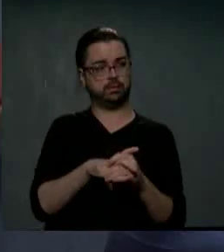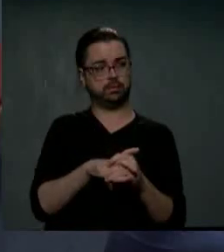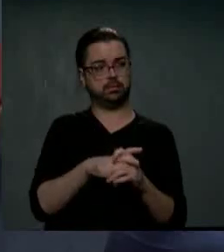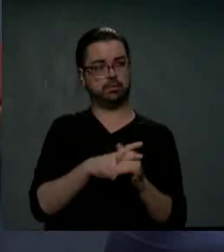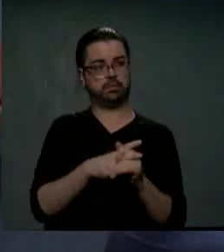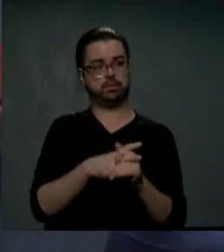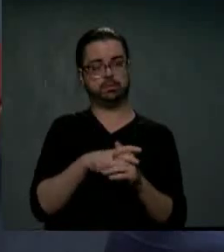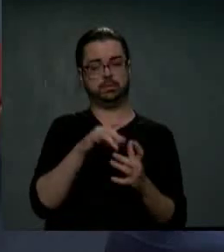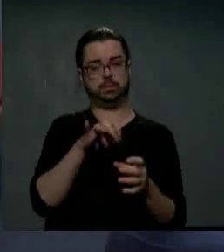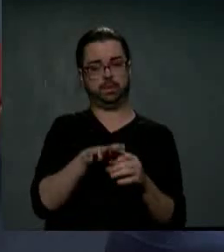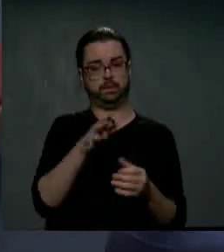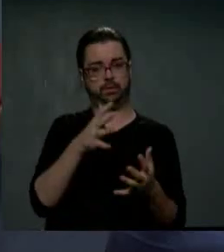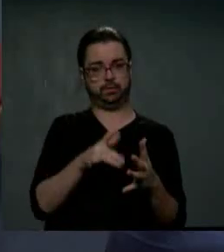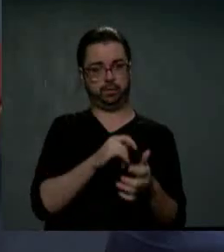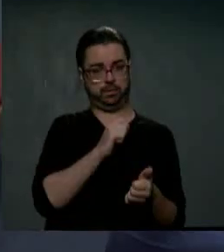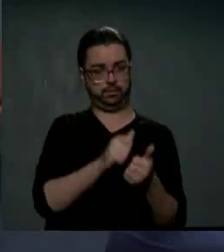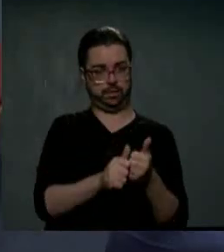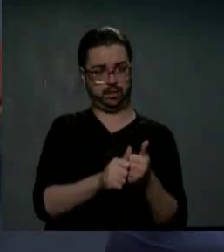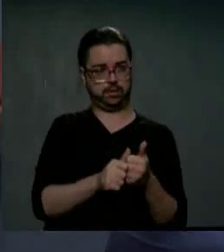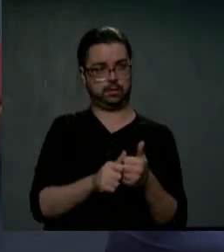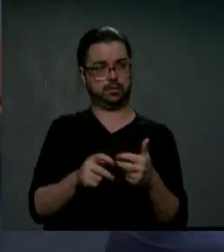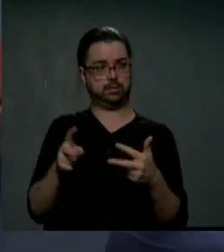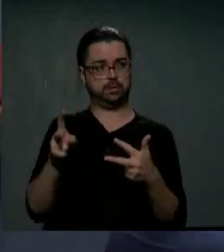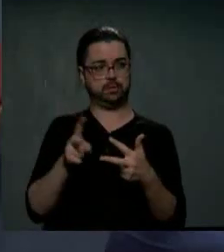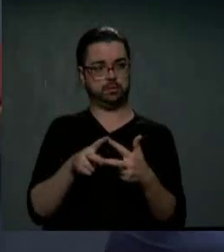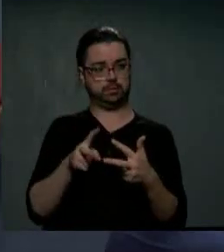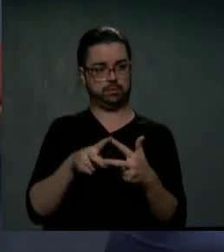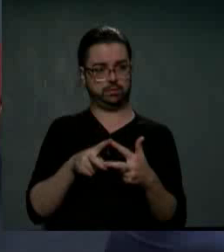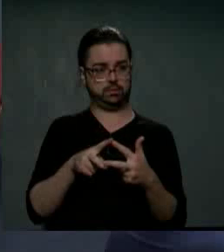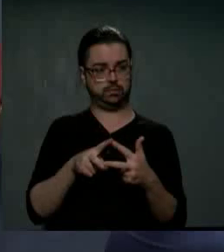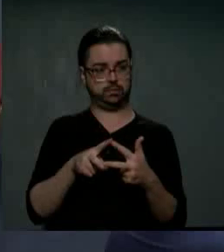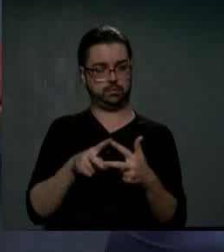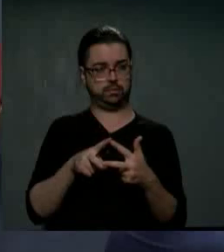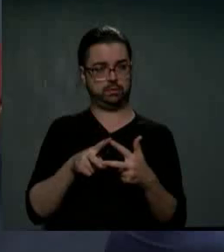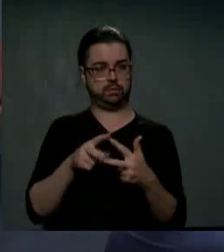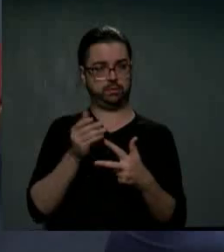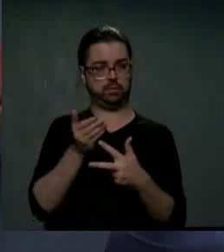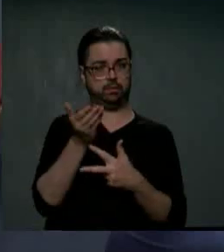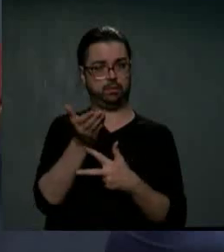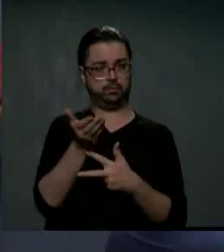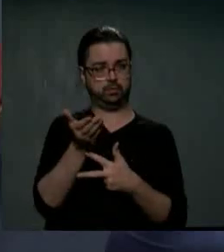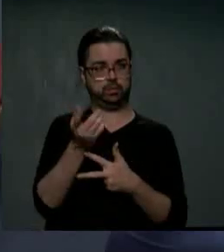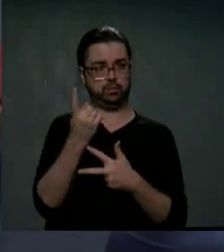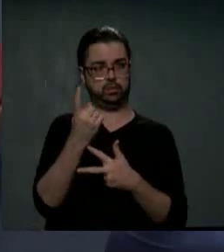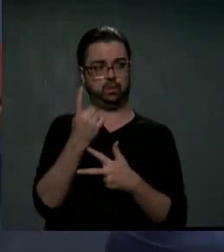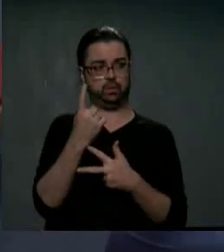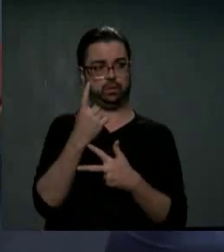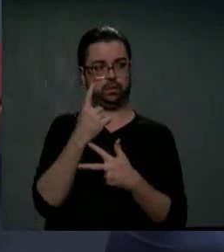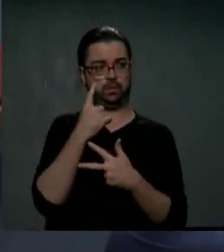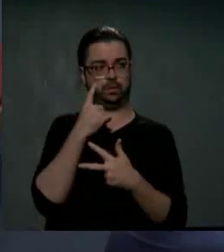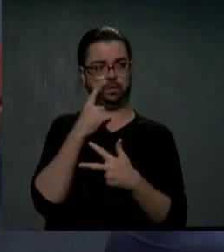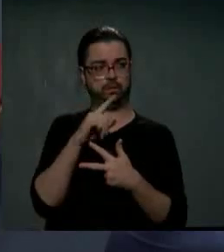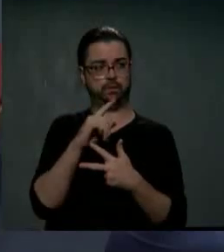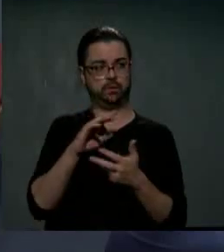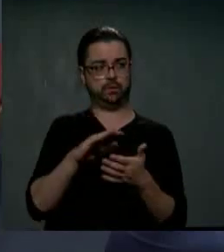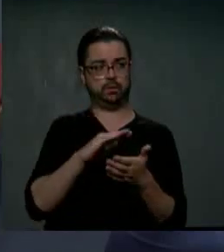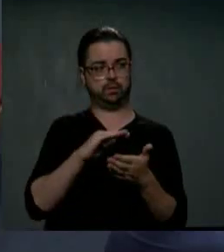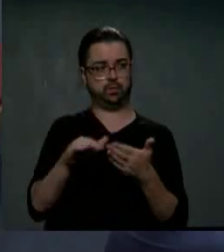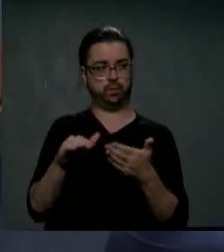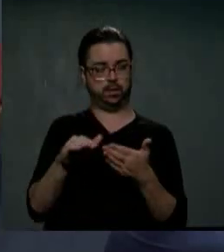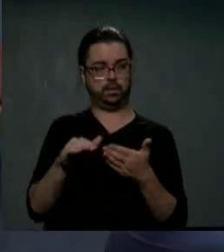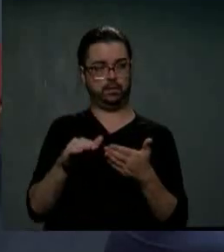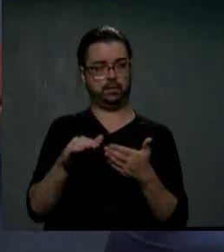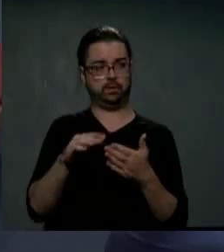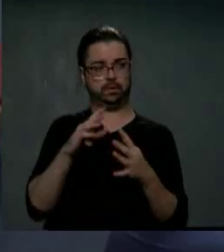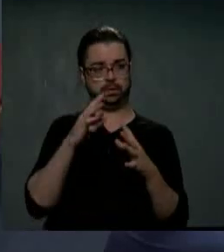already taken place. So two more votes, two more motions, one for the waiver of the